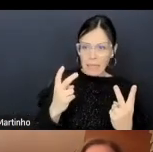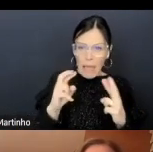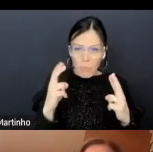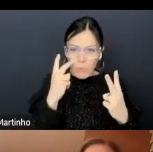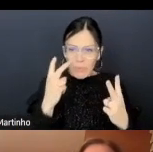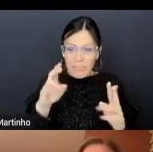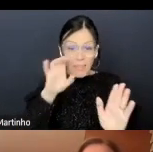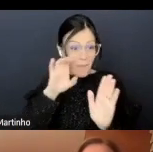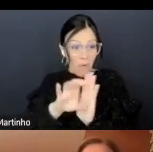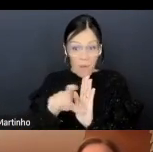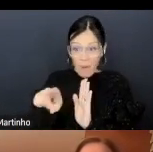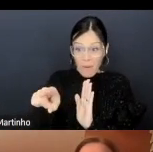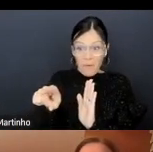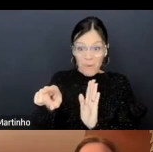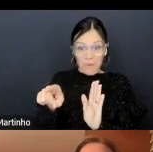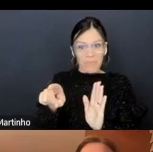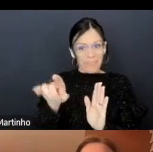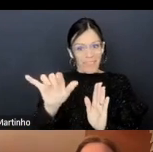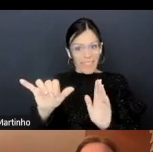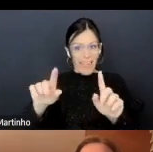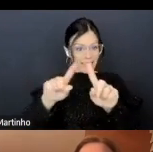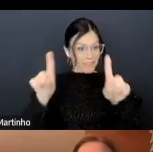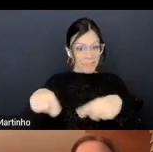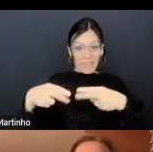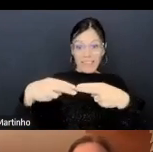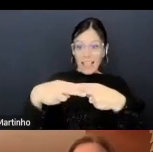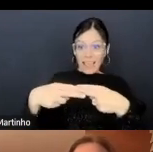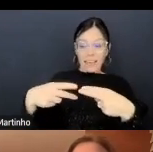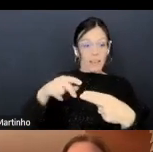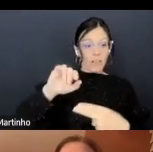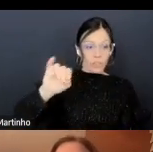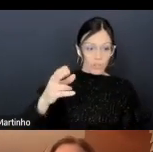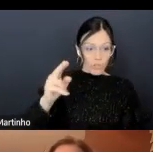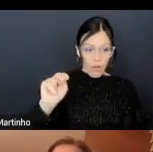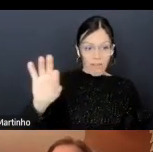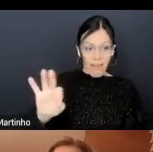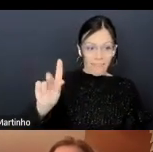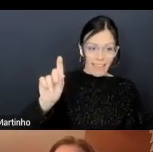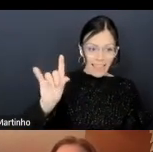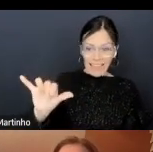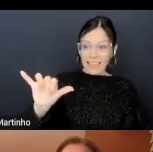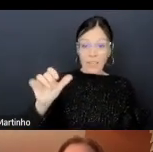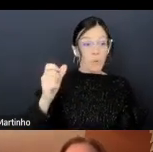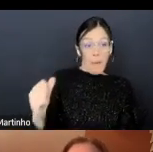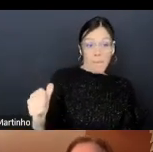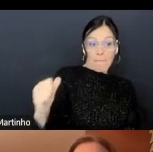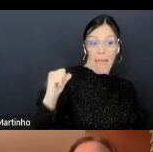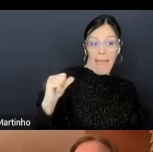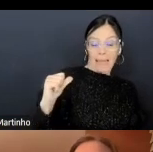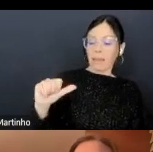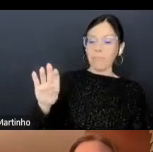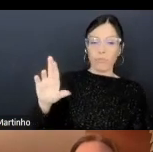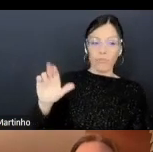photo of this is on my title slide this is a photo of john f kennedy in a back brace it was a